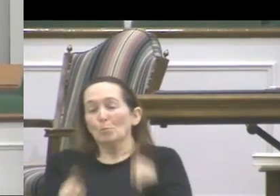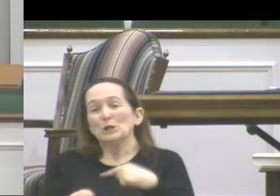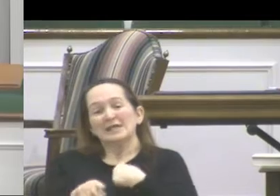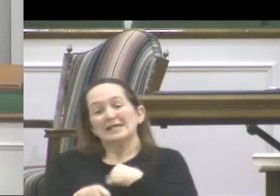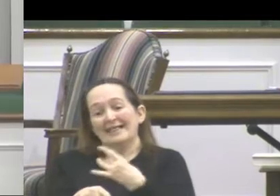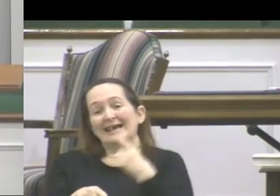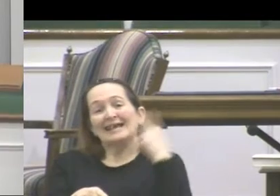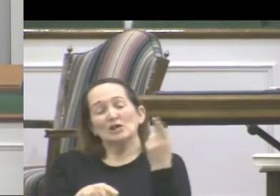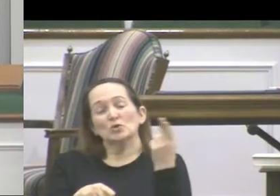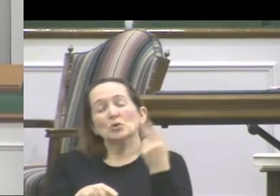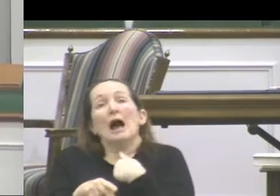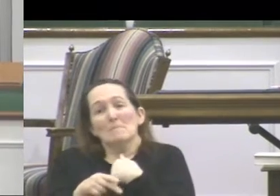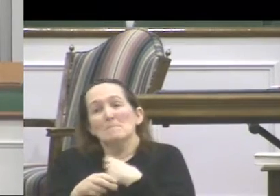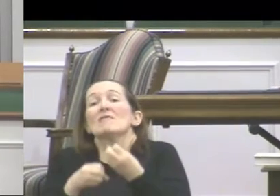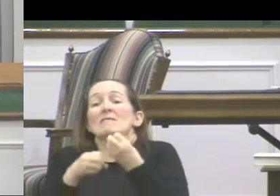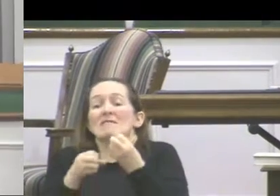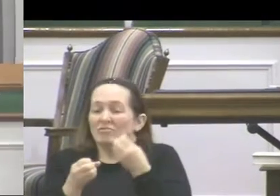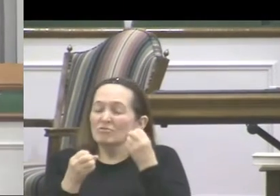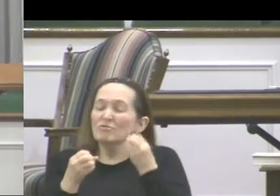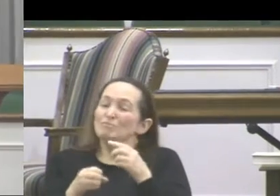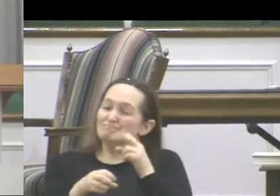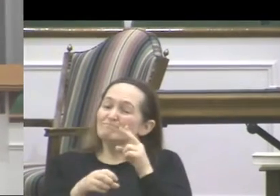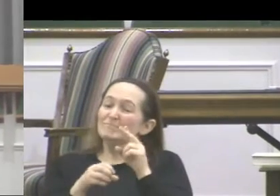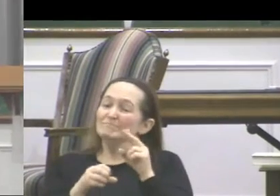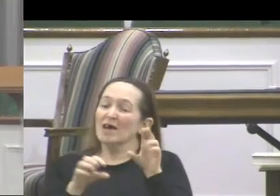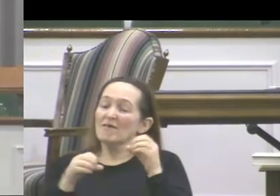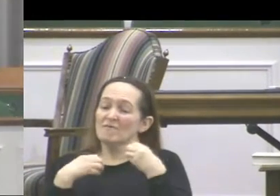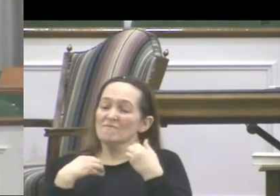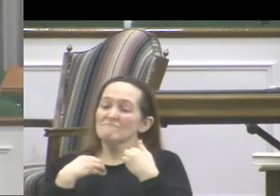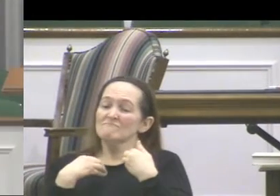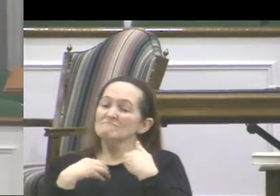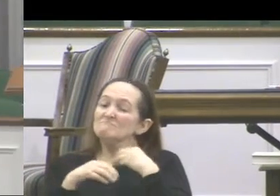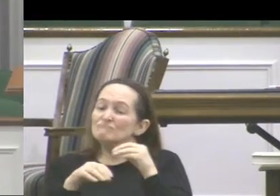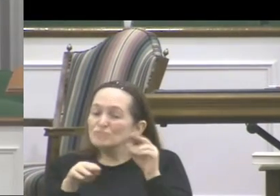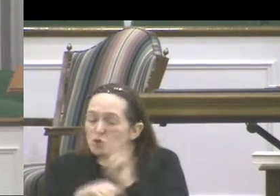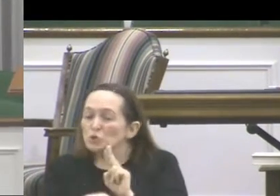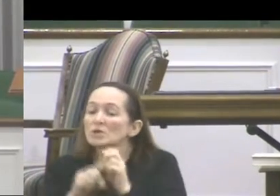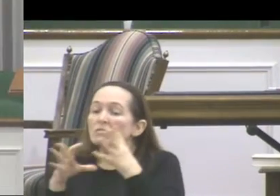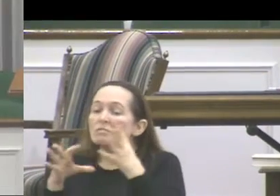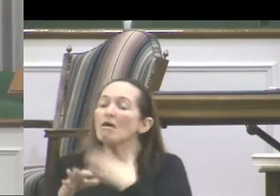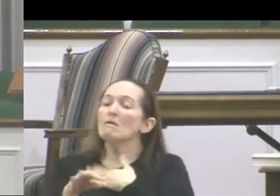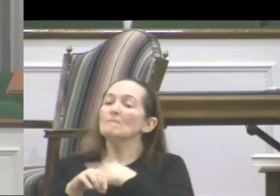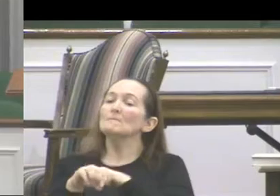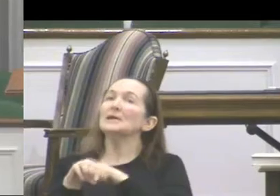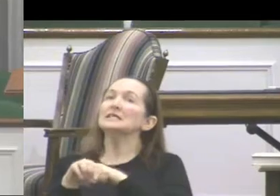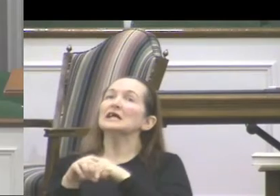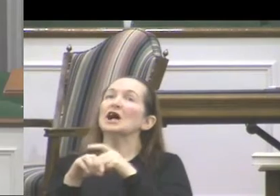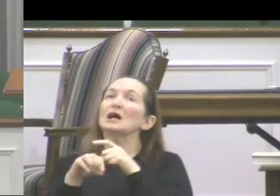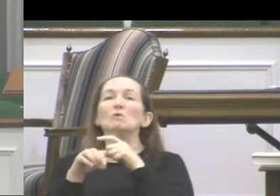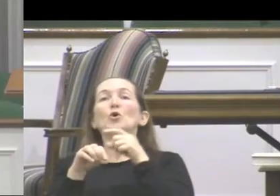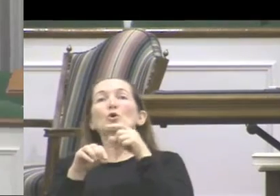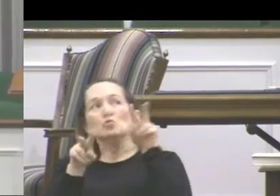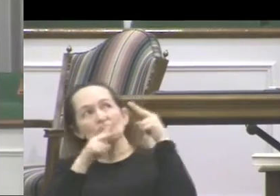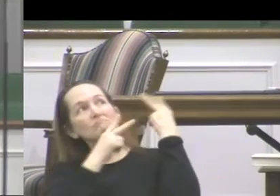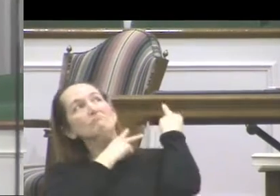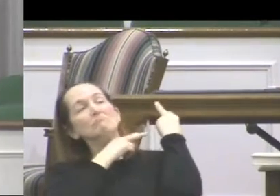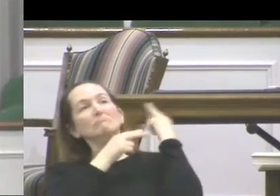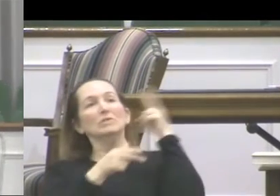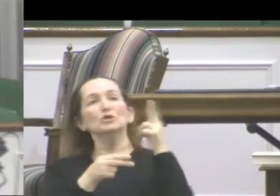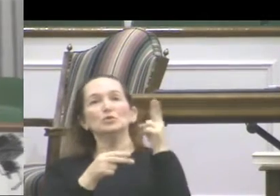of our church, learning a lot about who we have been and how we've gotten to where we are today.